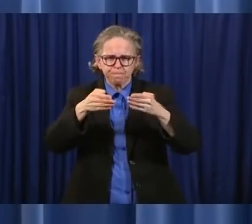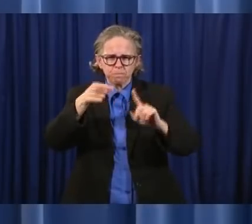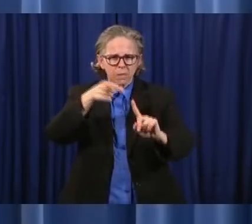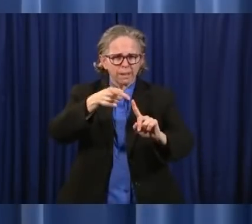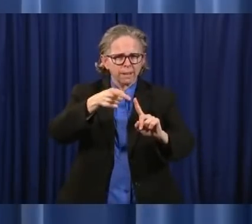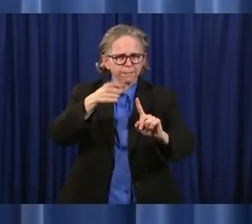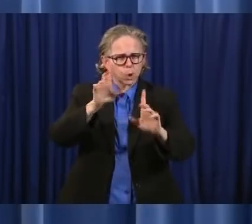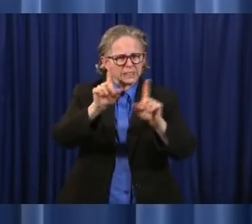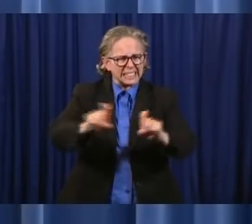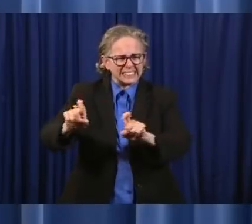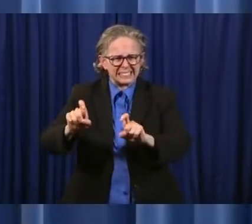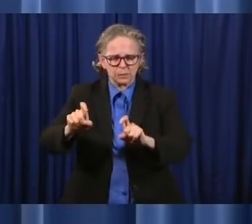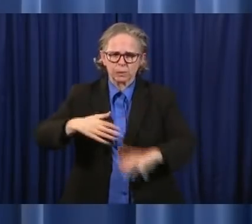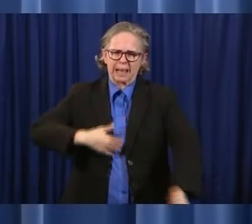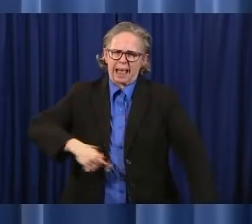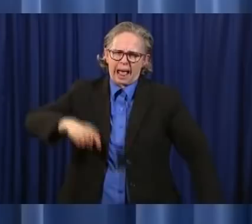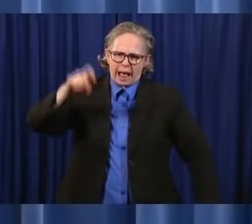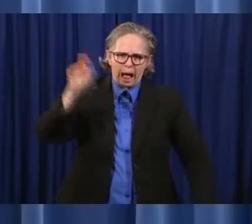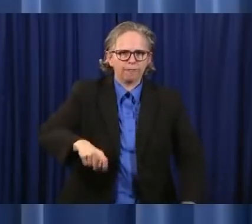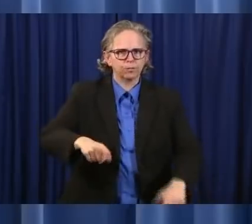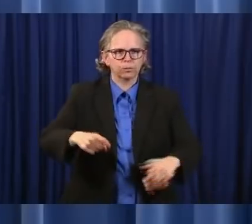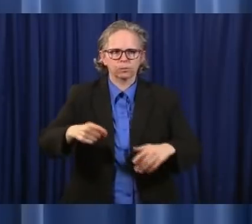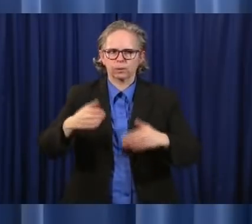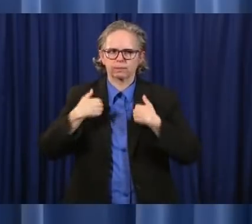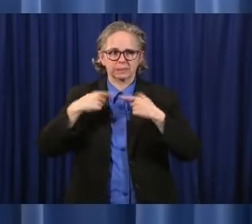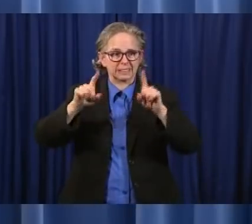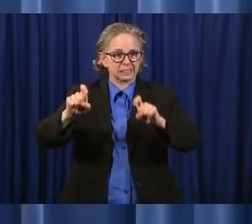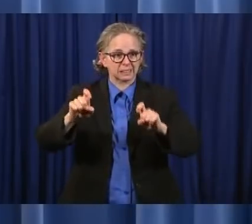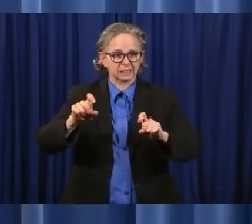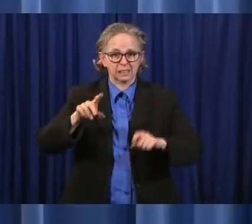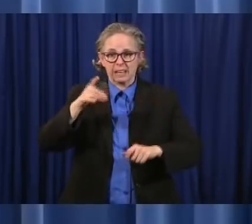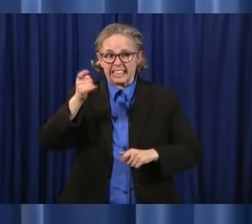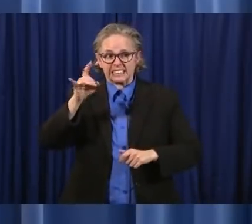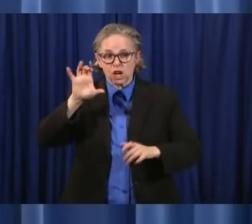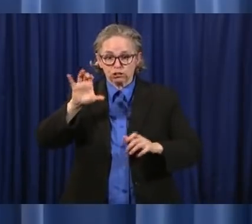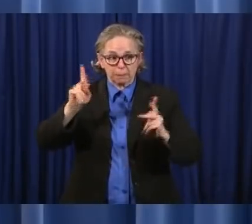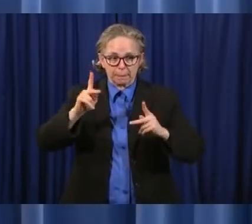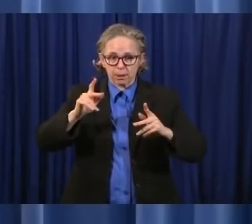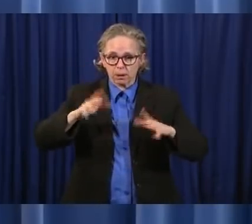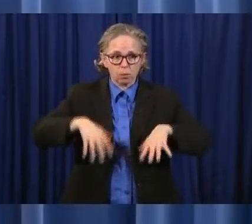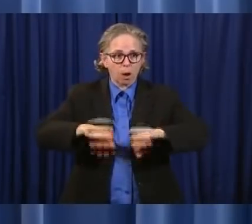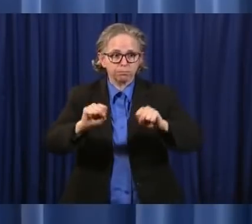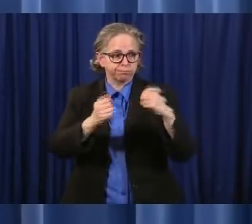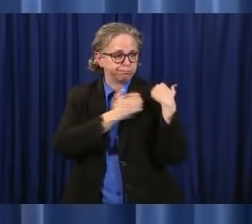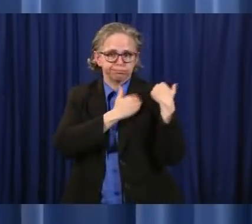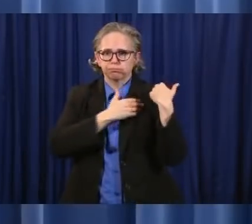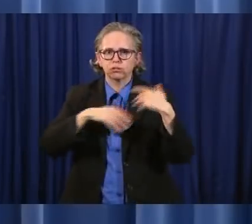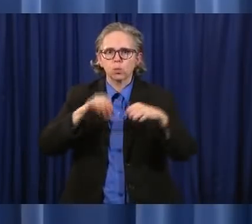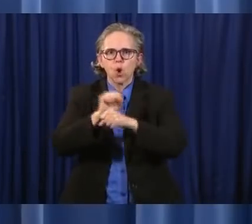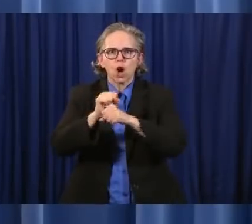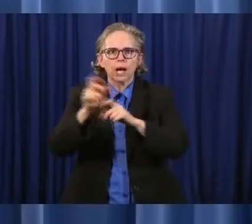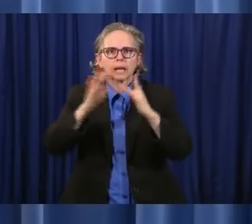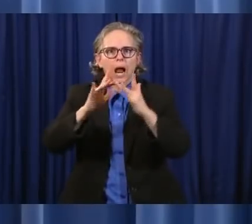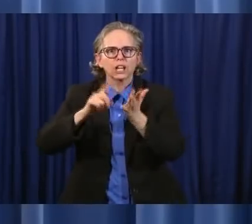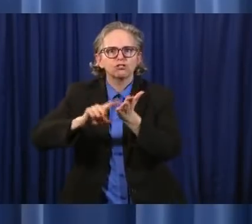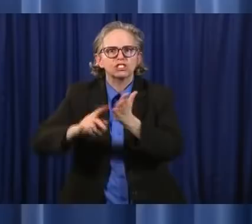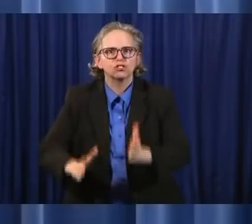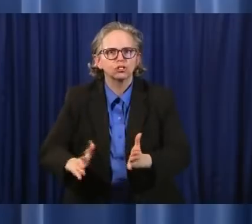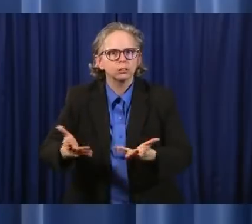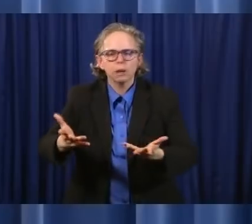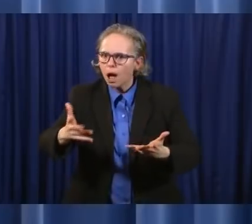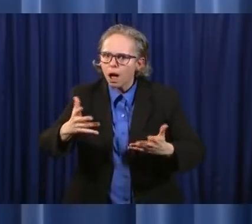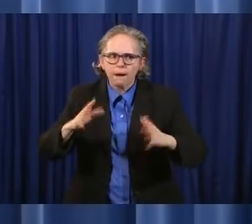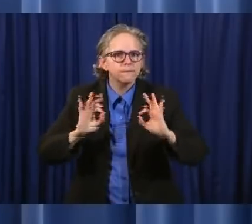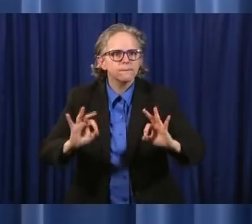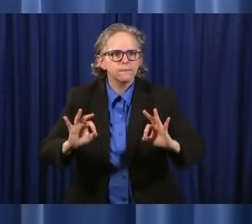has to be done. We're going to have 1,800 people out there doing the tracing. And so those numbers are dramatically going